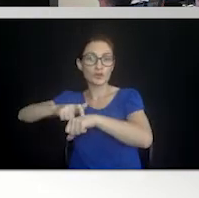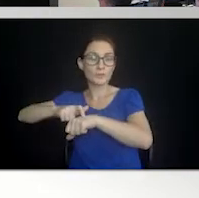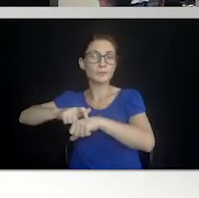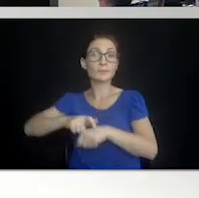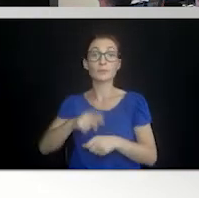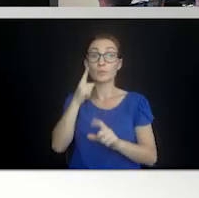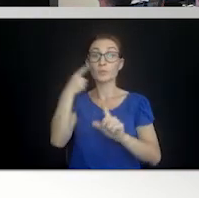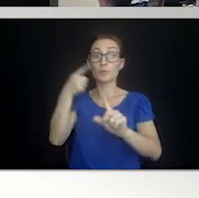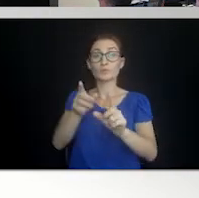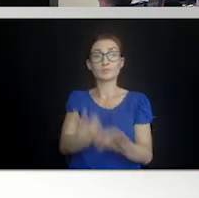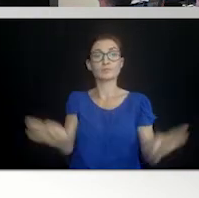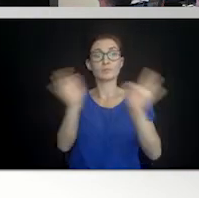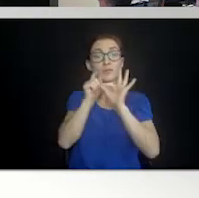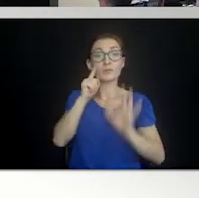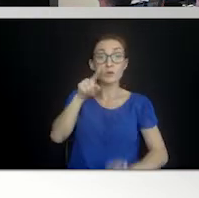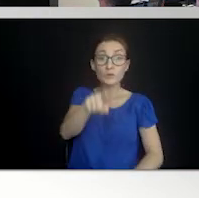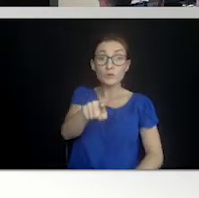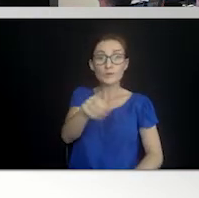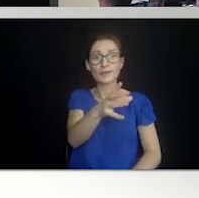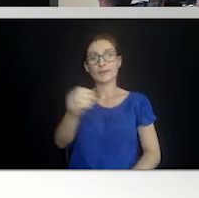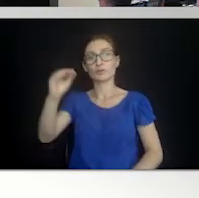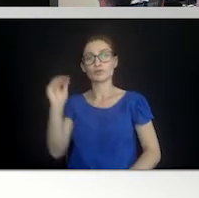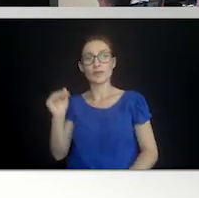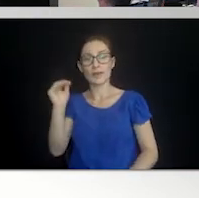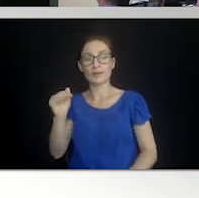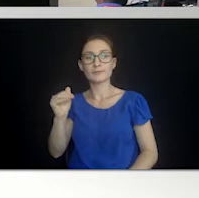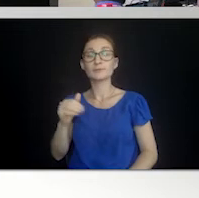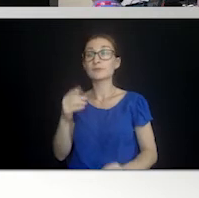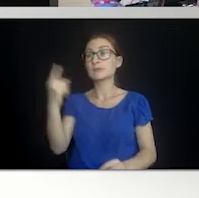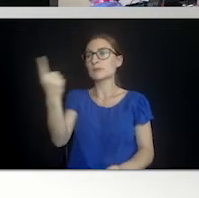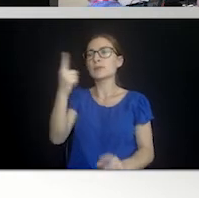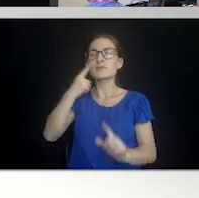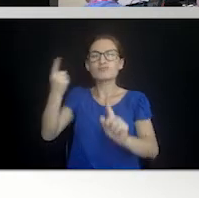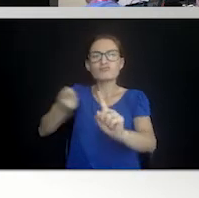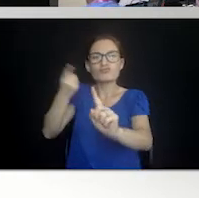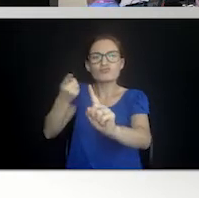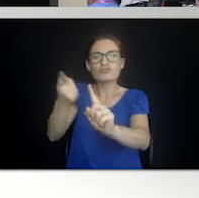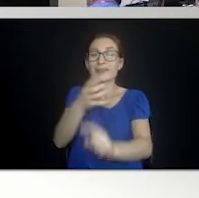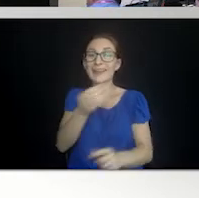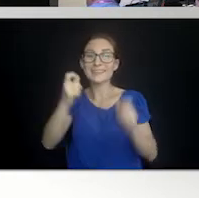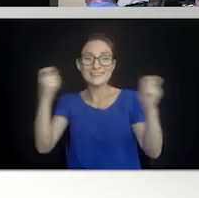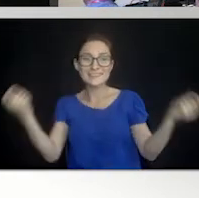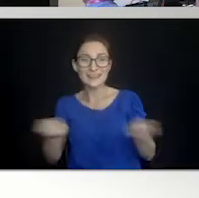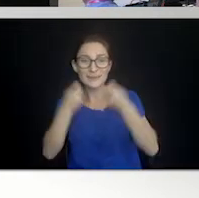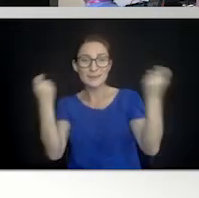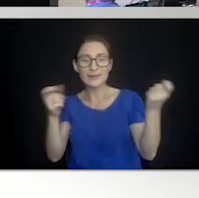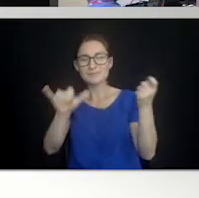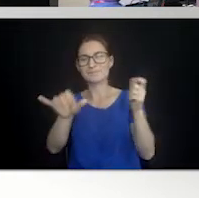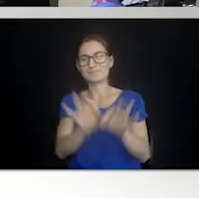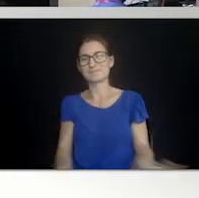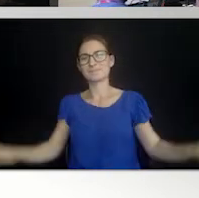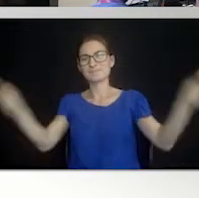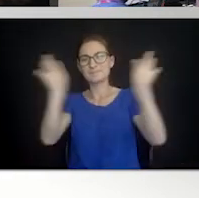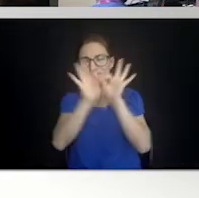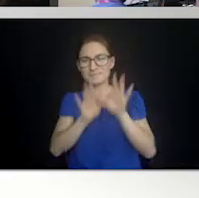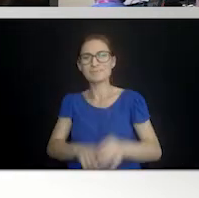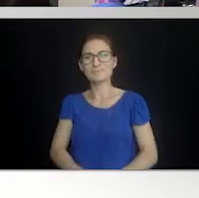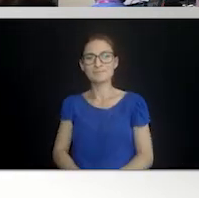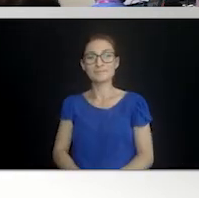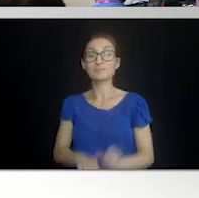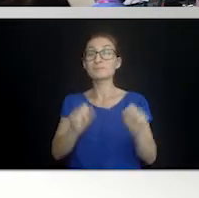goals. Goals are important in your life and in your child's. Having something to work towards and something to celebrate is so very important these